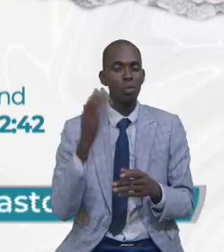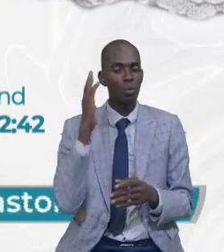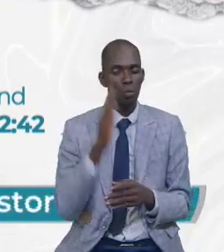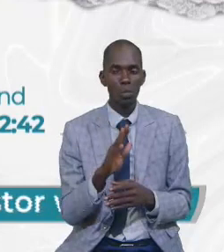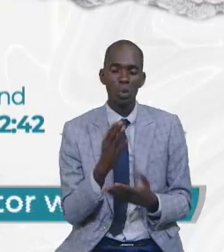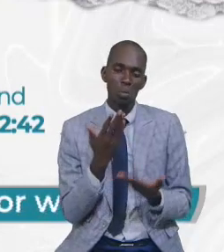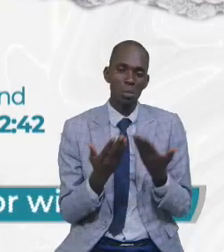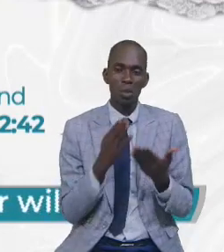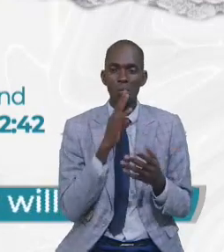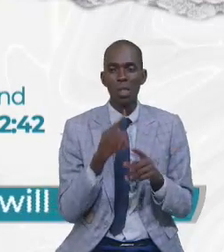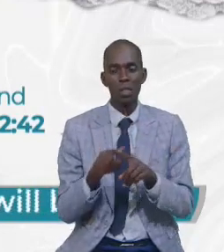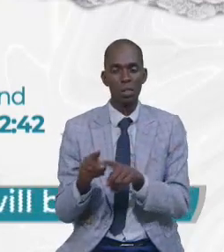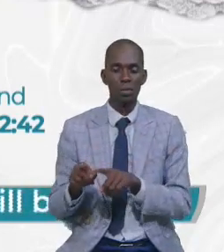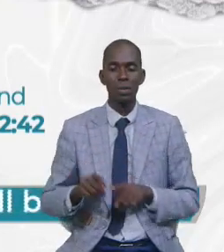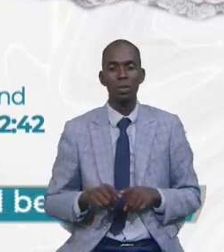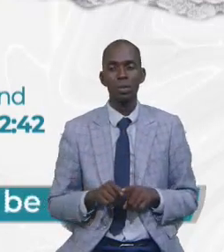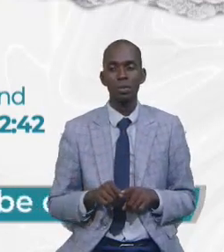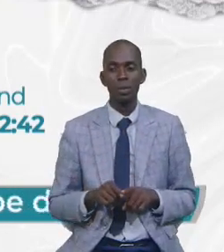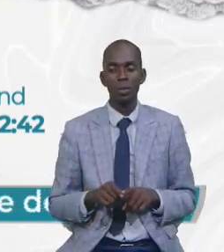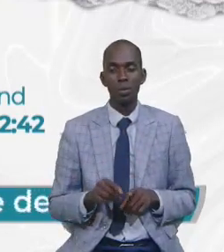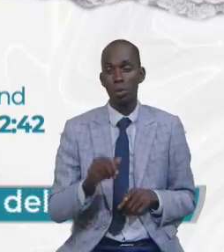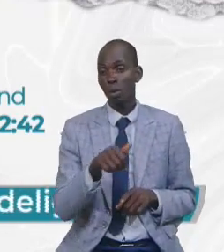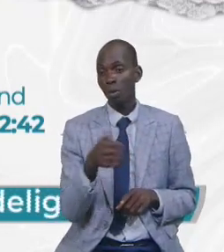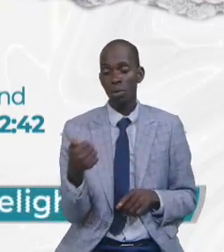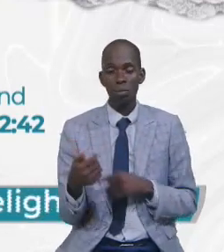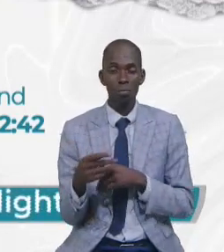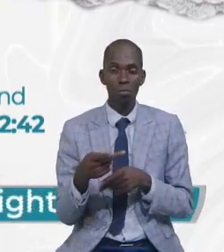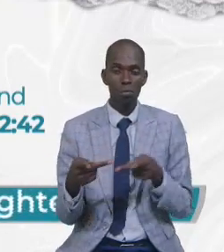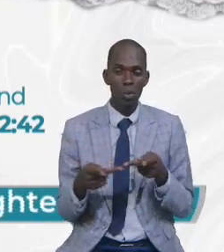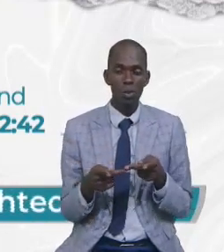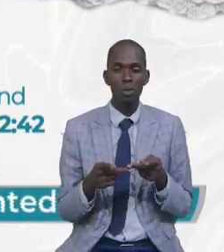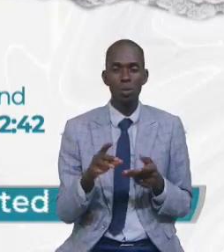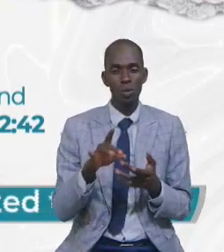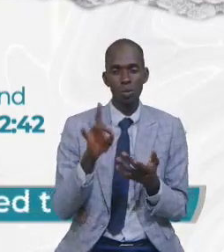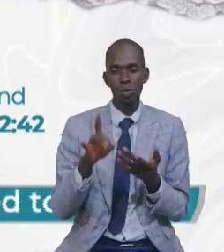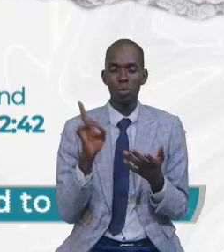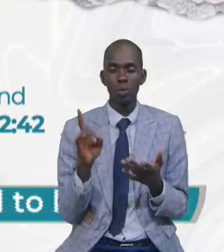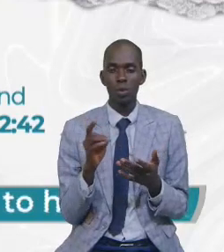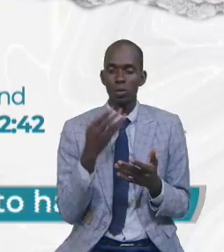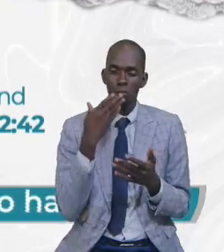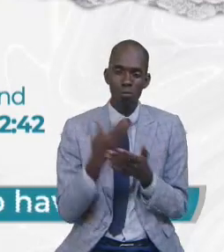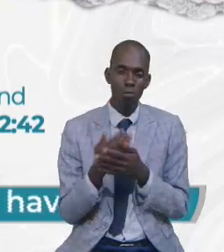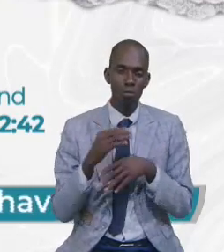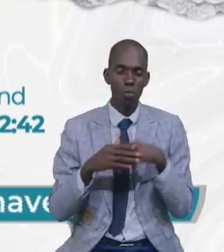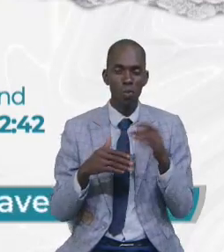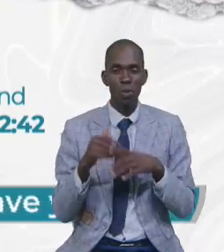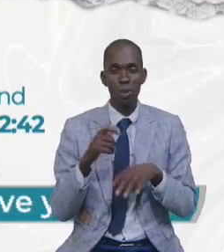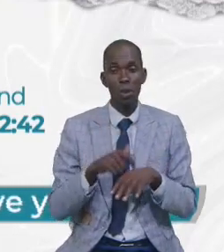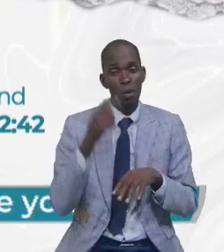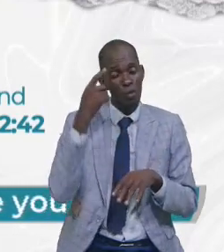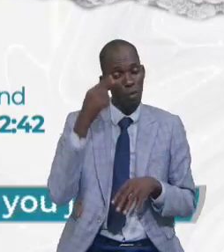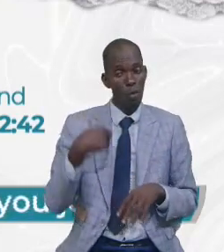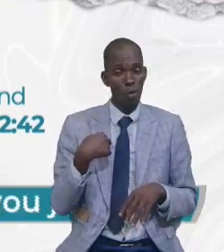2023. So choose your convenient time because of the time zone. But for us here in Nigeria,